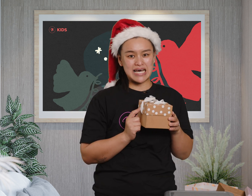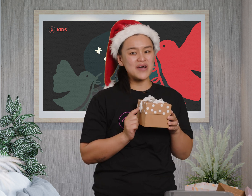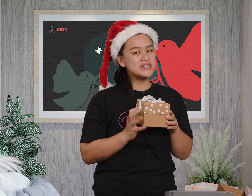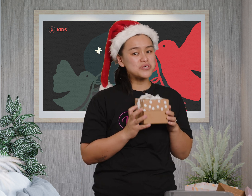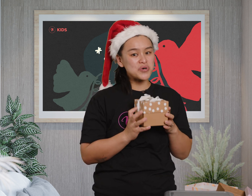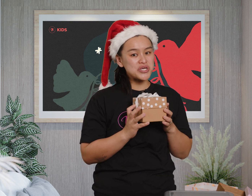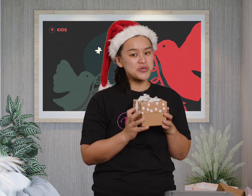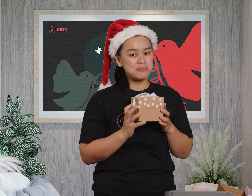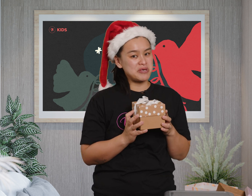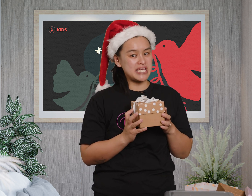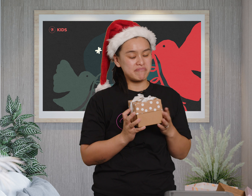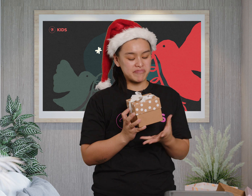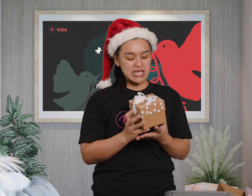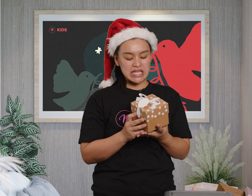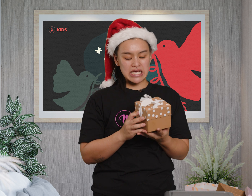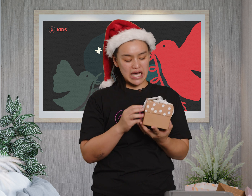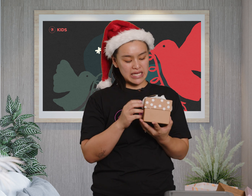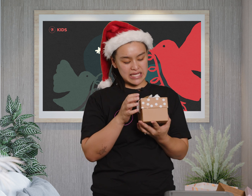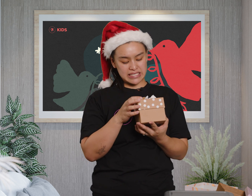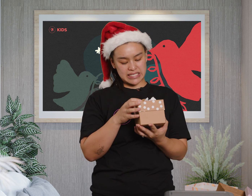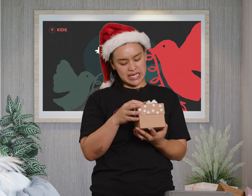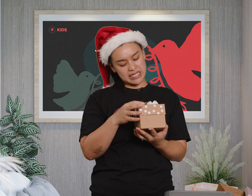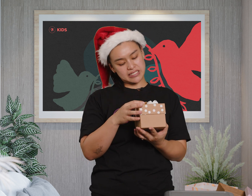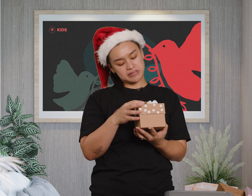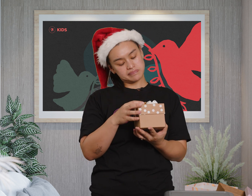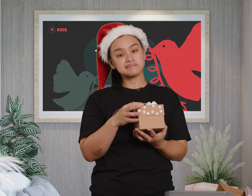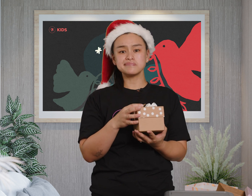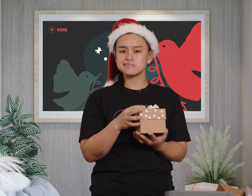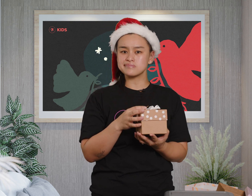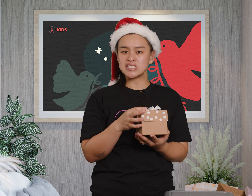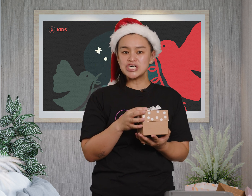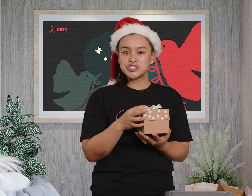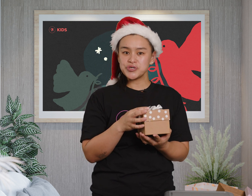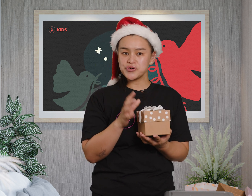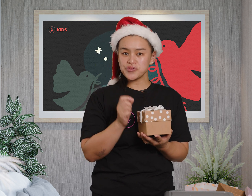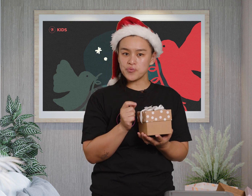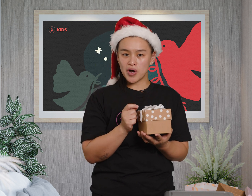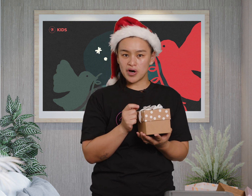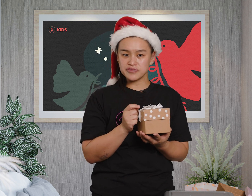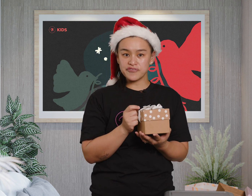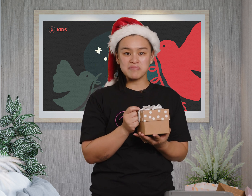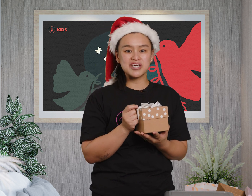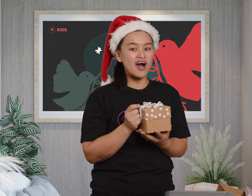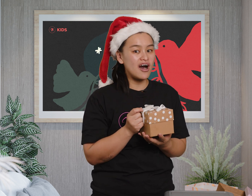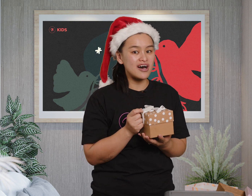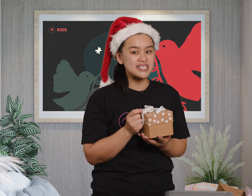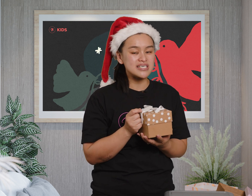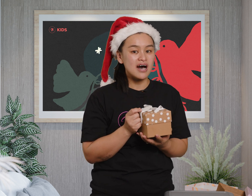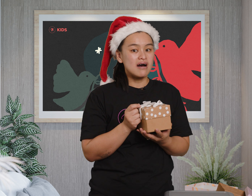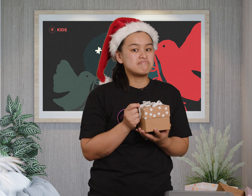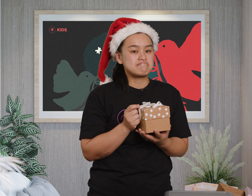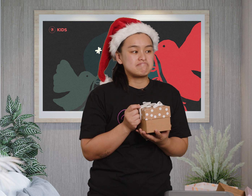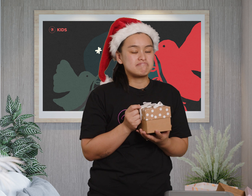present here. I wonder what it could be. The card here says, to the world from